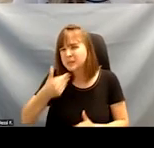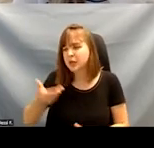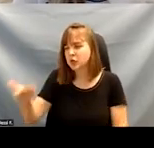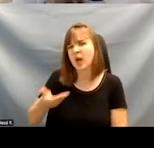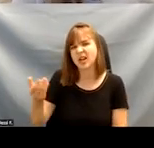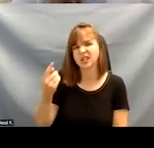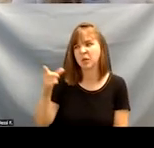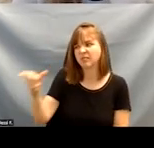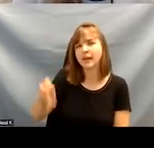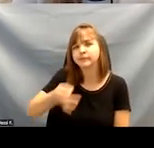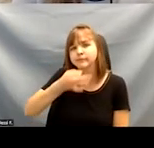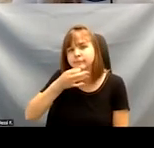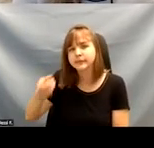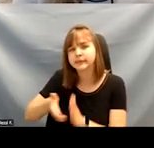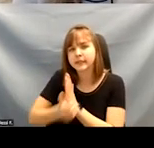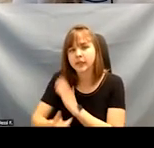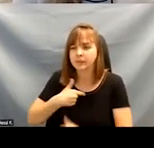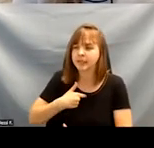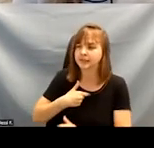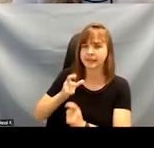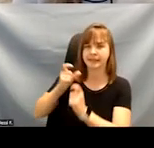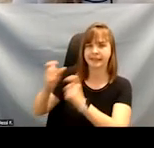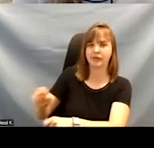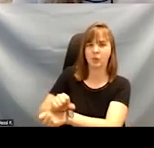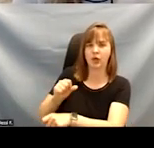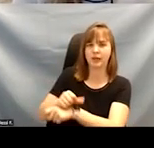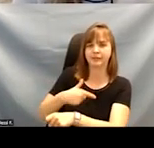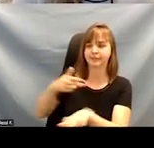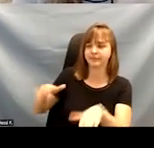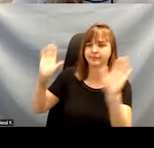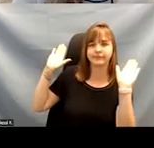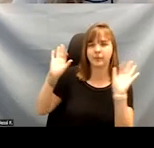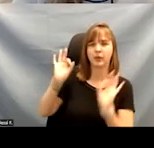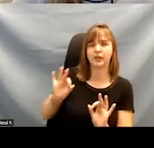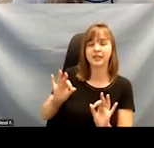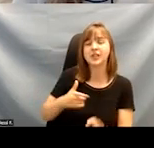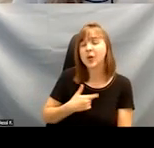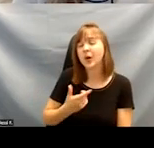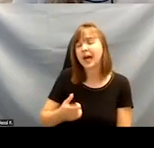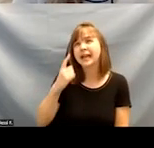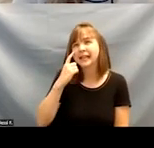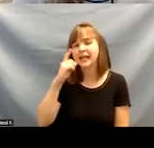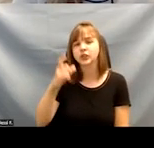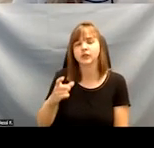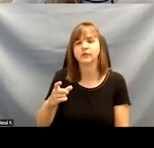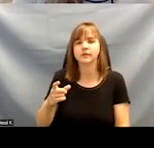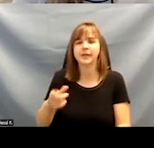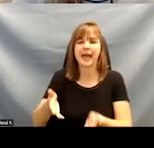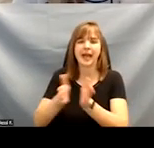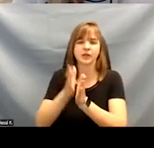be. And so I think that there are some things that we would have just contracted out instead of trying to do it in-house.